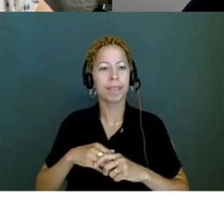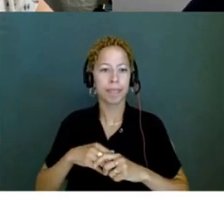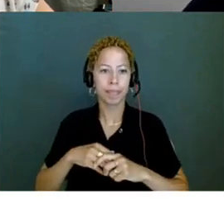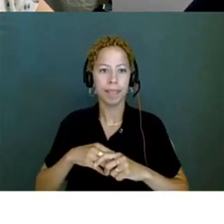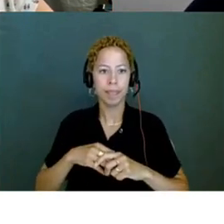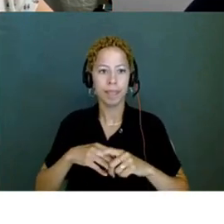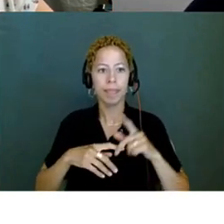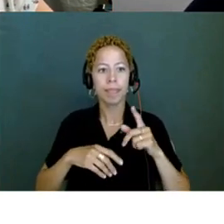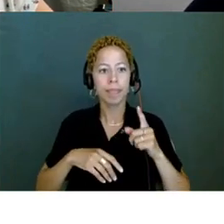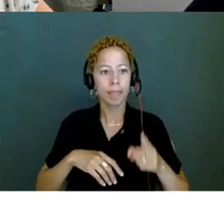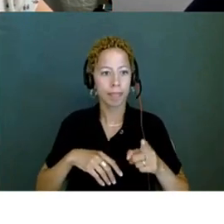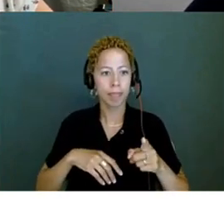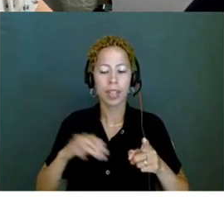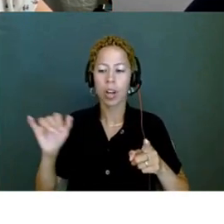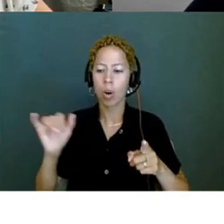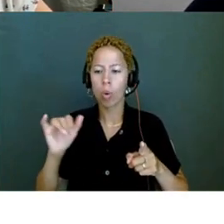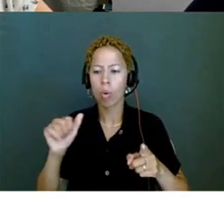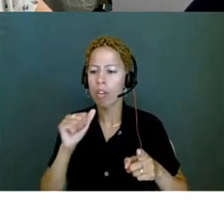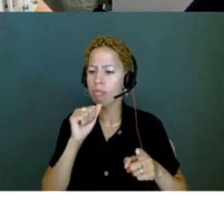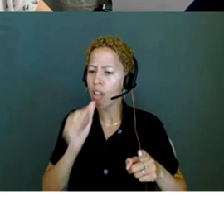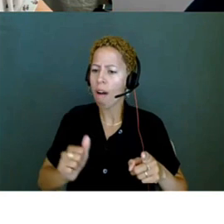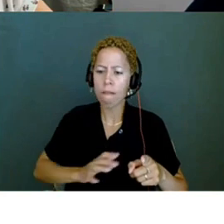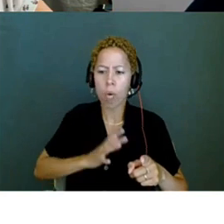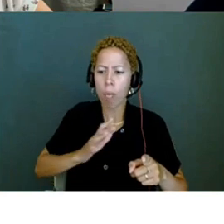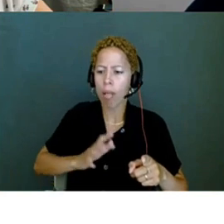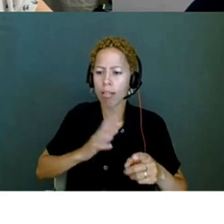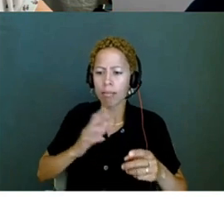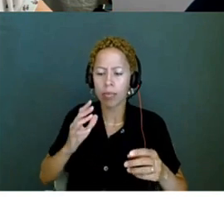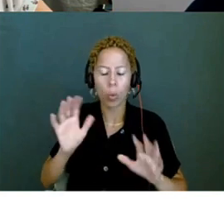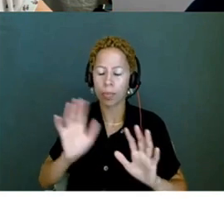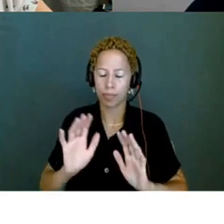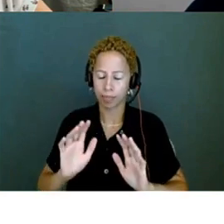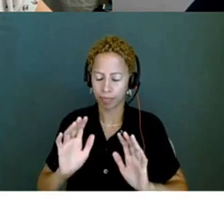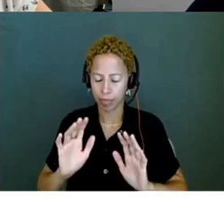We also post informative things. So